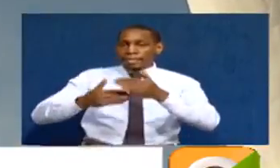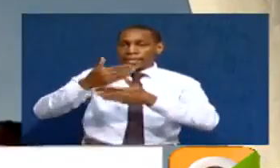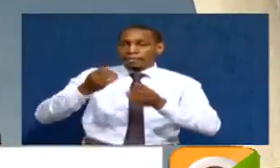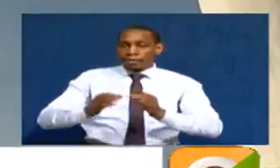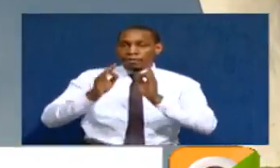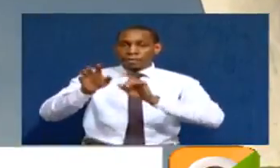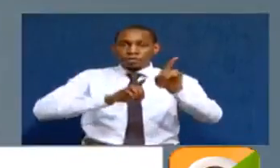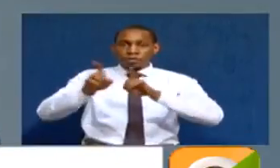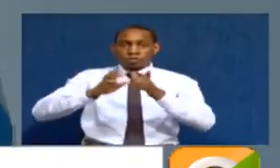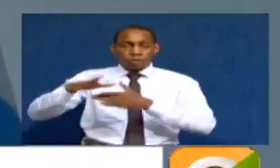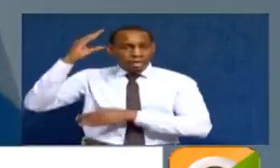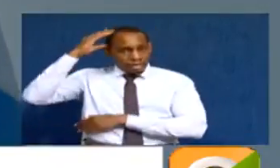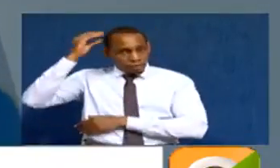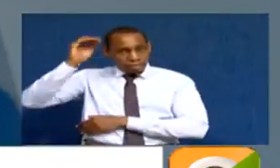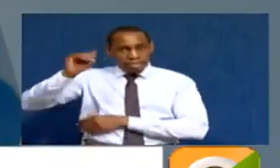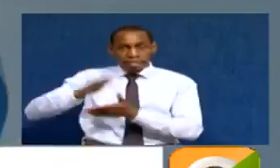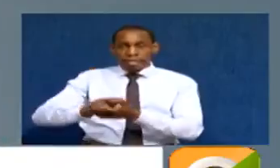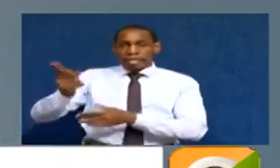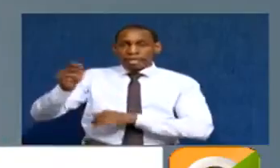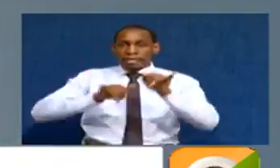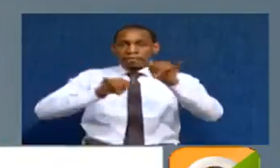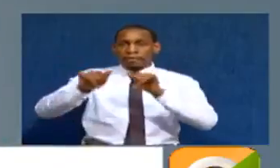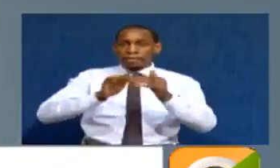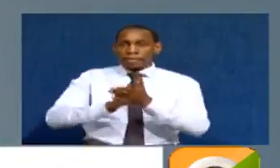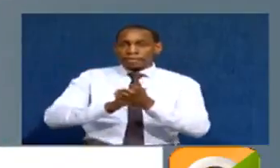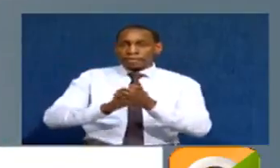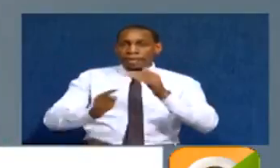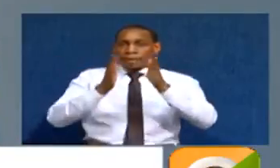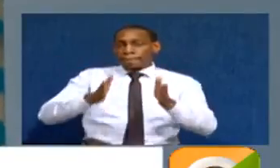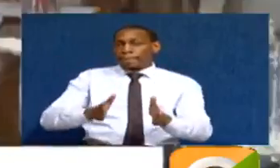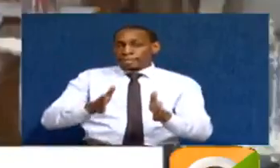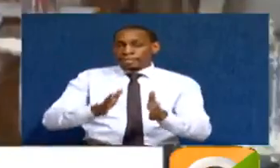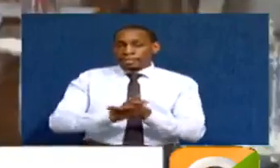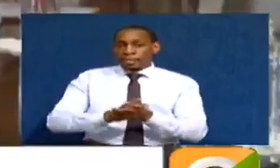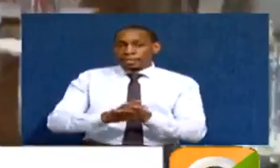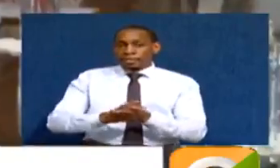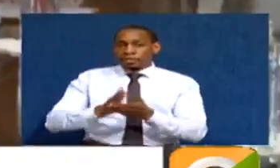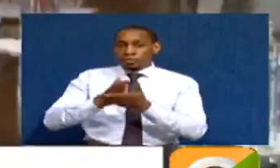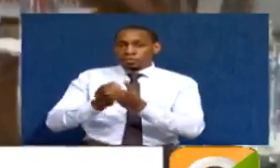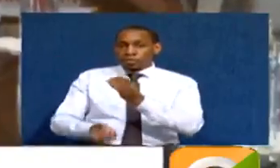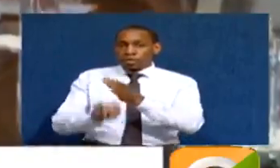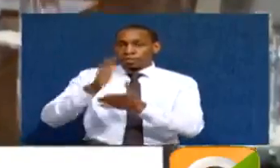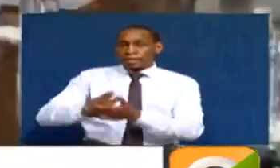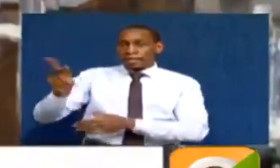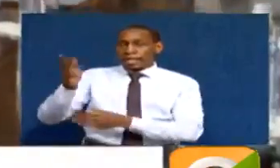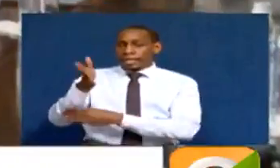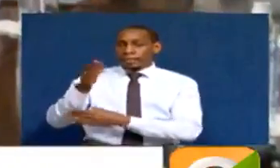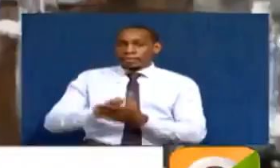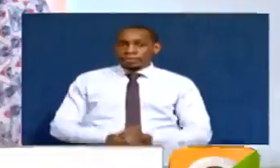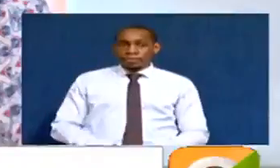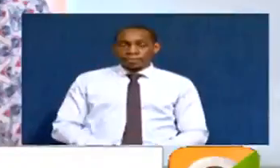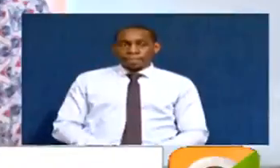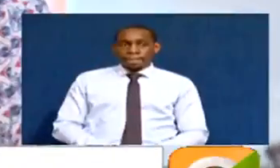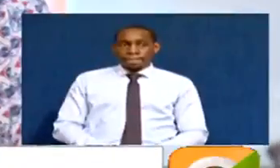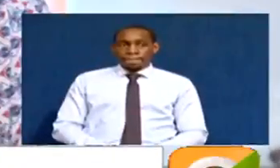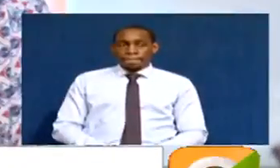an official visit to Mogadishu by Kenya's Foreign Affairs Cabinet Secretary Rachel Omamo, where she reopened the Kenyan embassy in